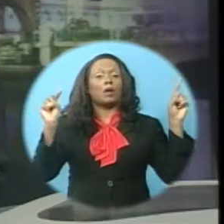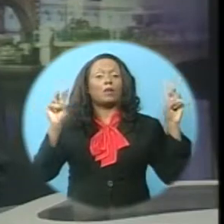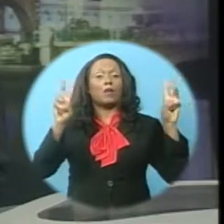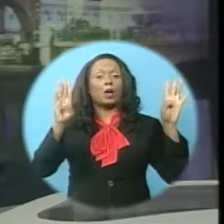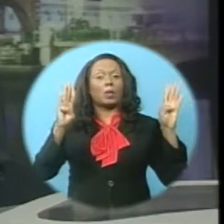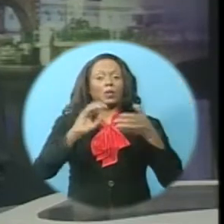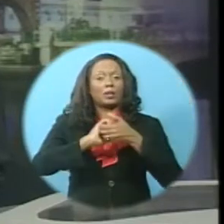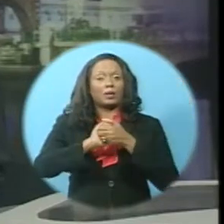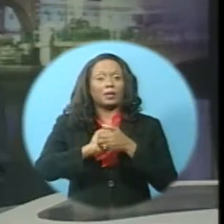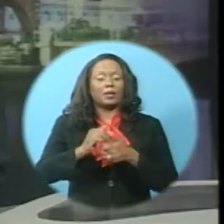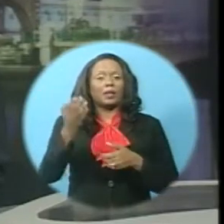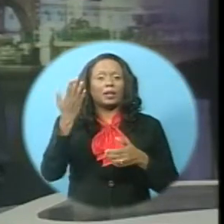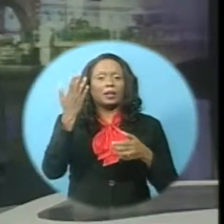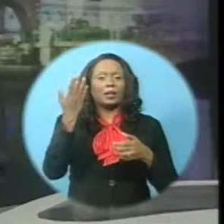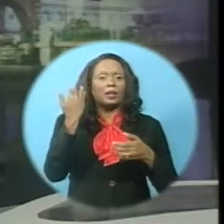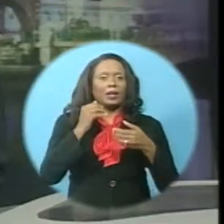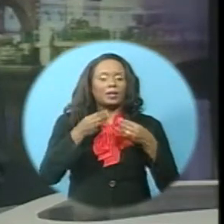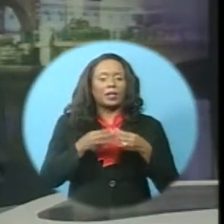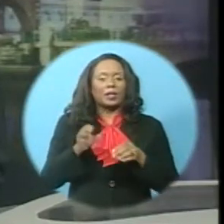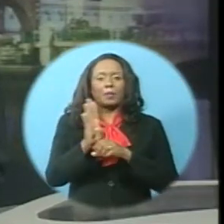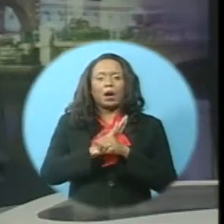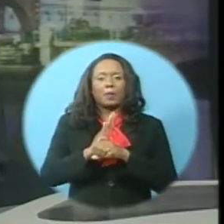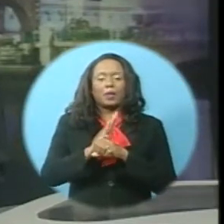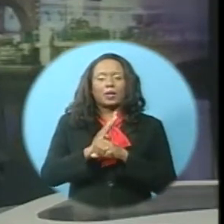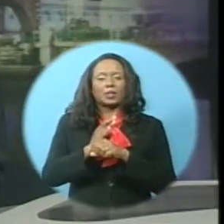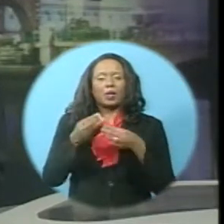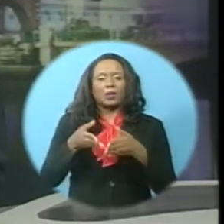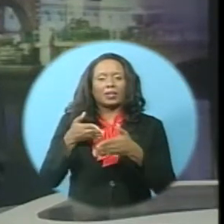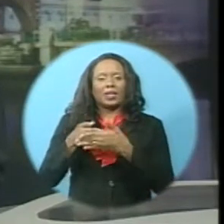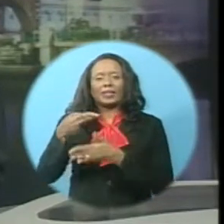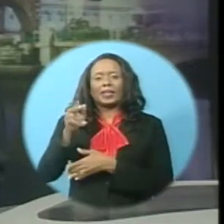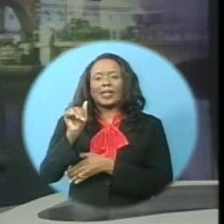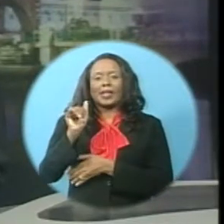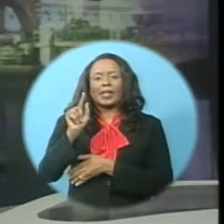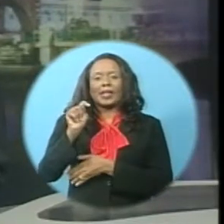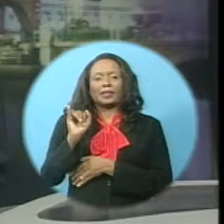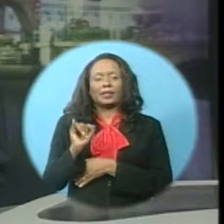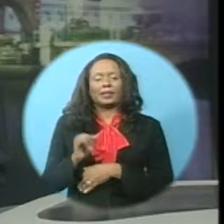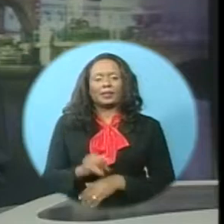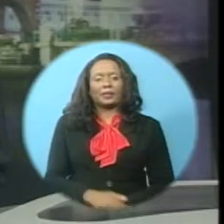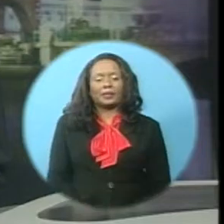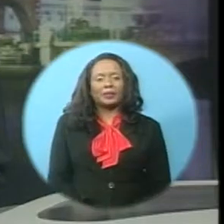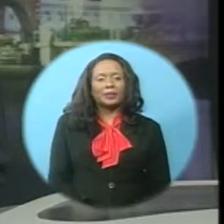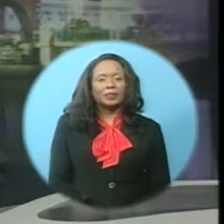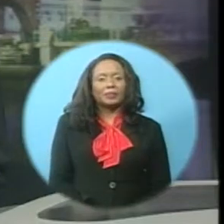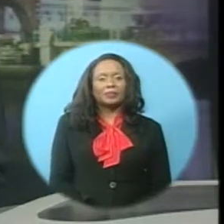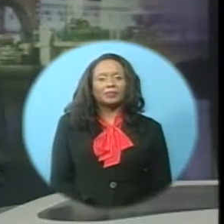Last night, they lost to Haiti in their opening Group D game at the Wildy Gym.